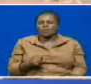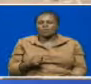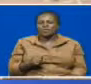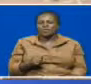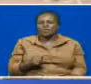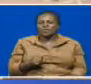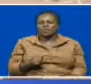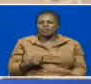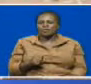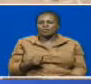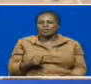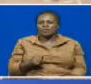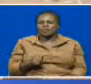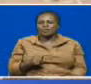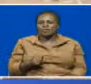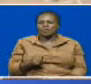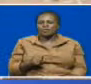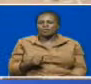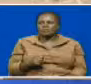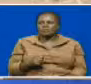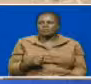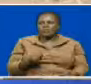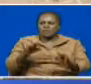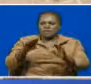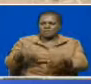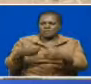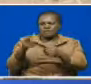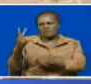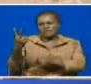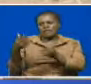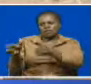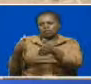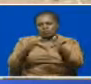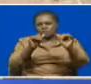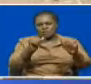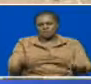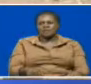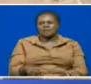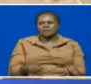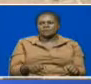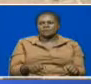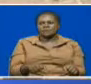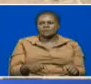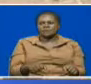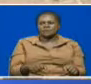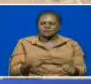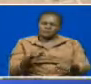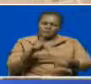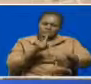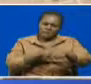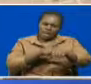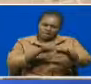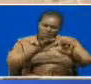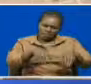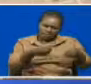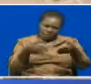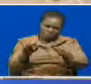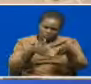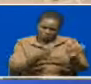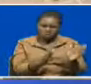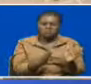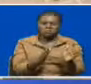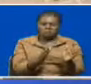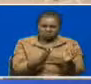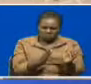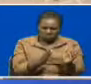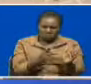learned. And they can be given a second chance. And once they are given that chance,